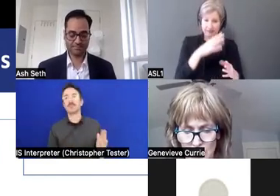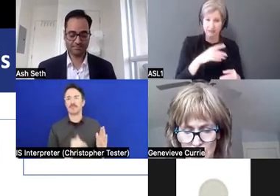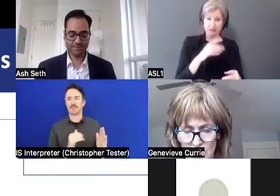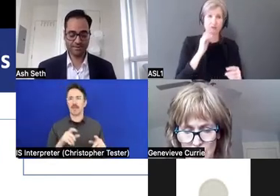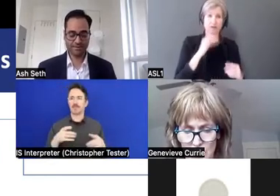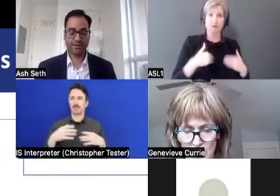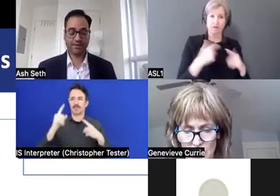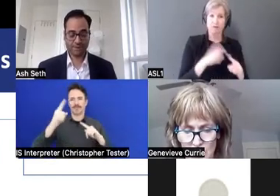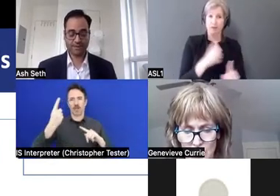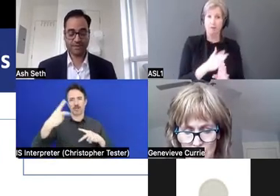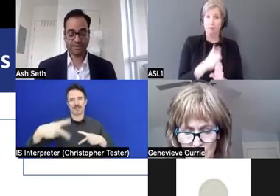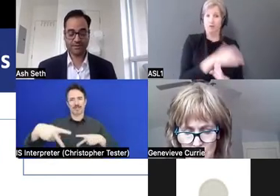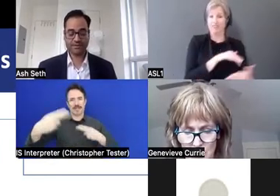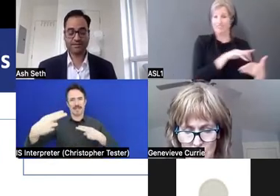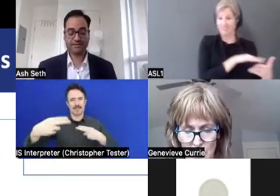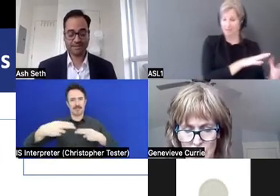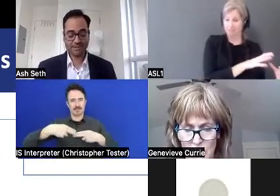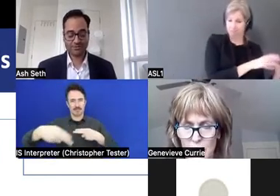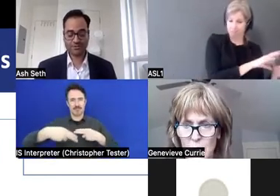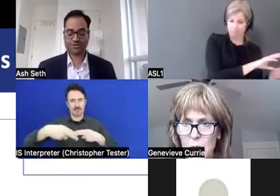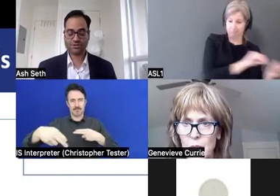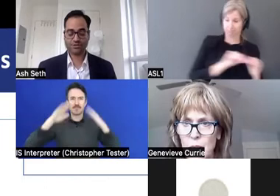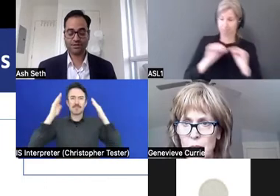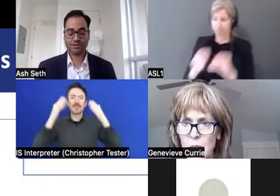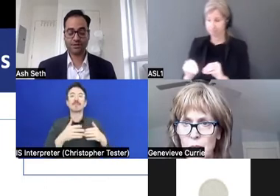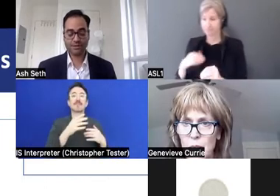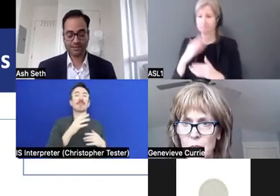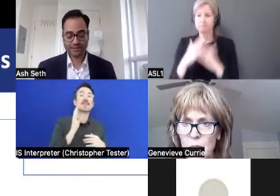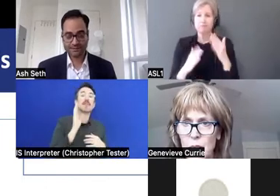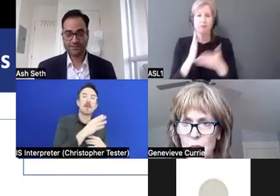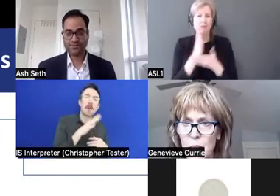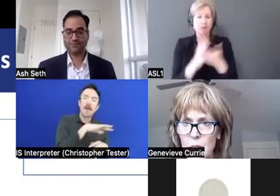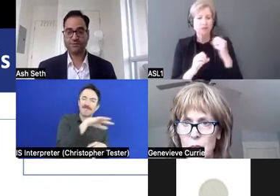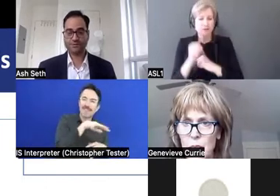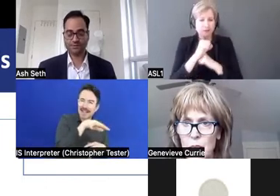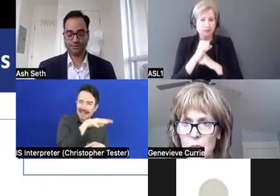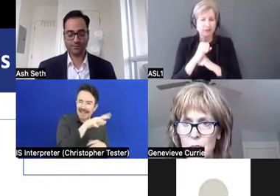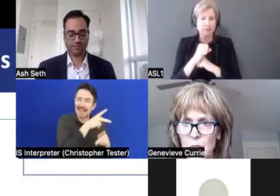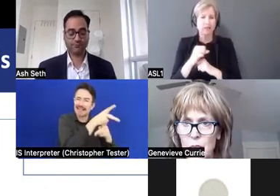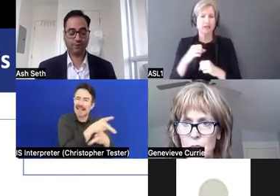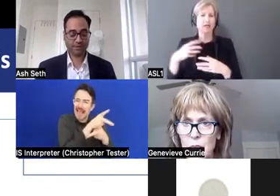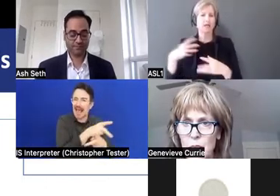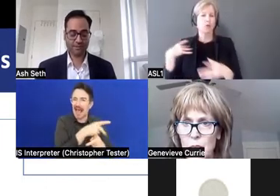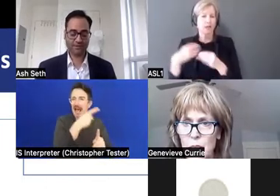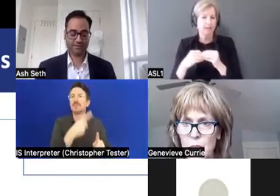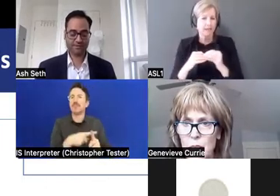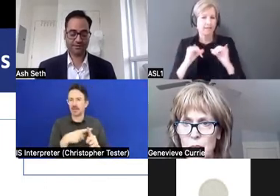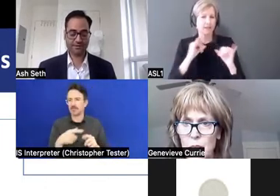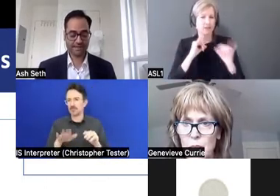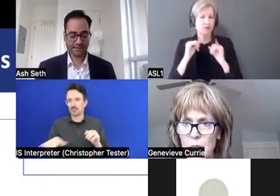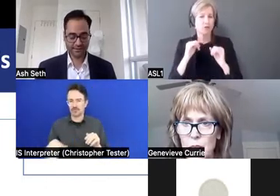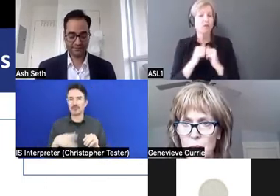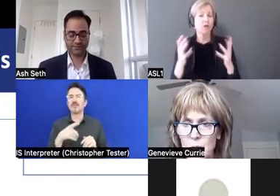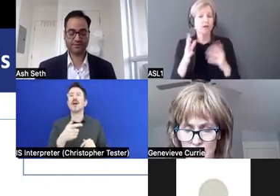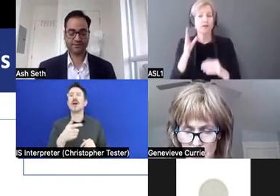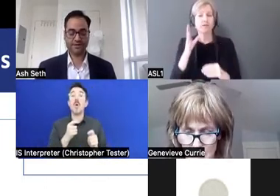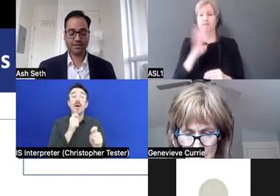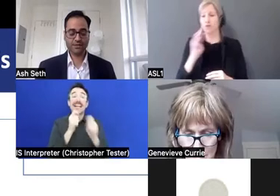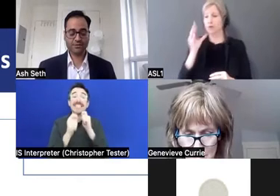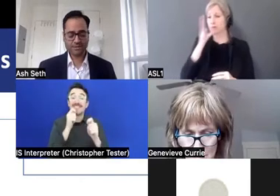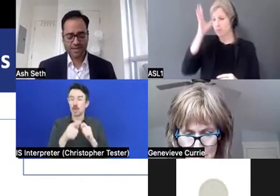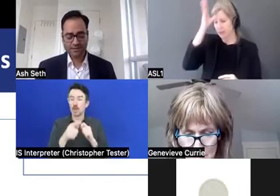team. We conducted semi-structured qualitative interviews with 40 parents and